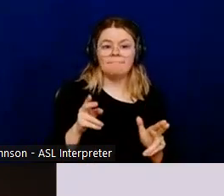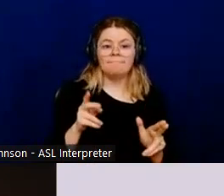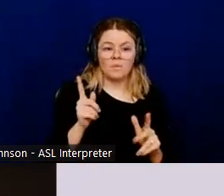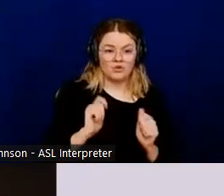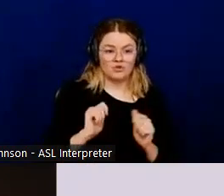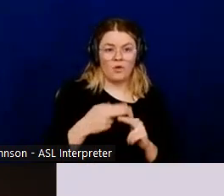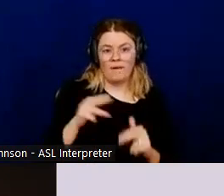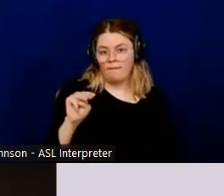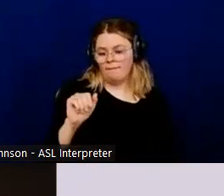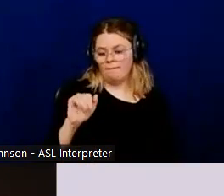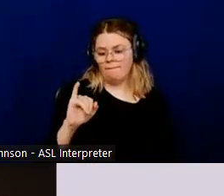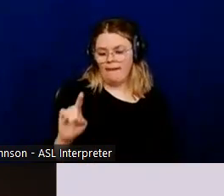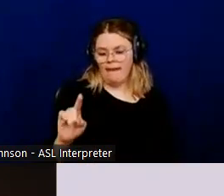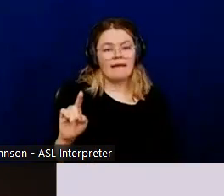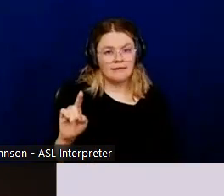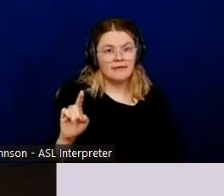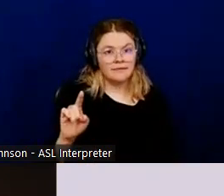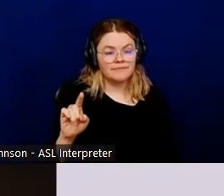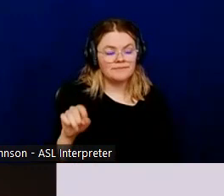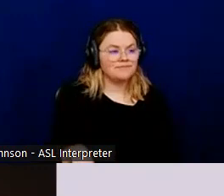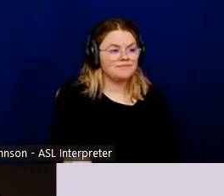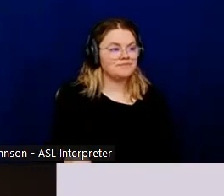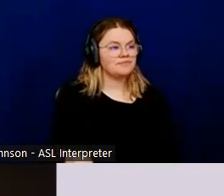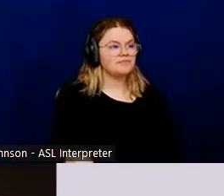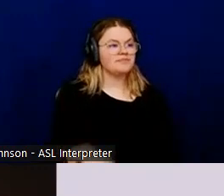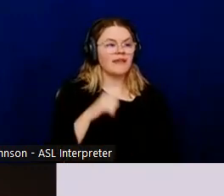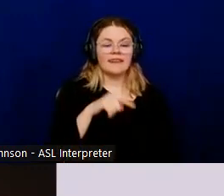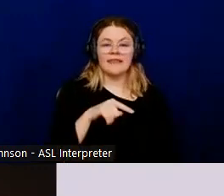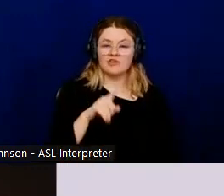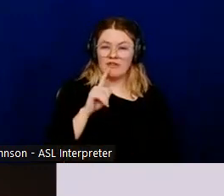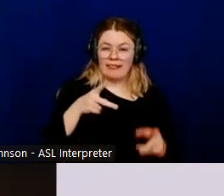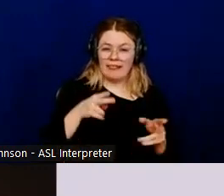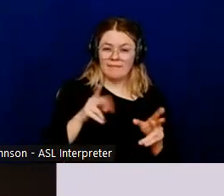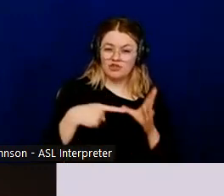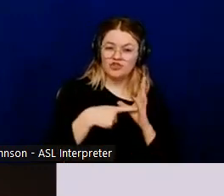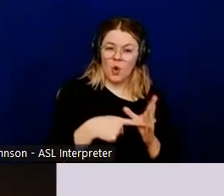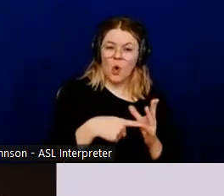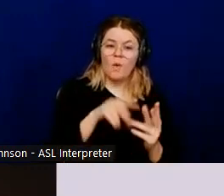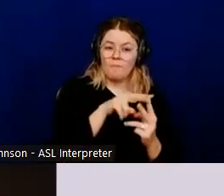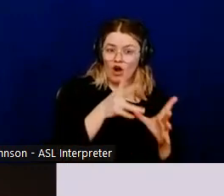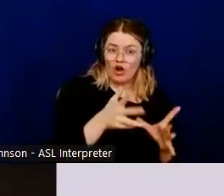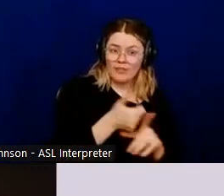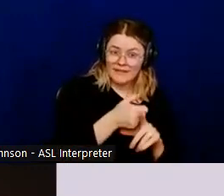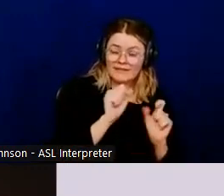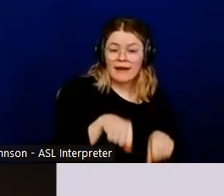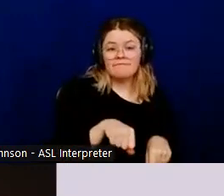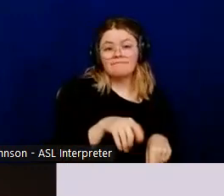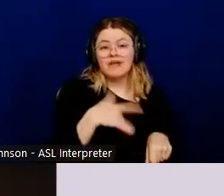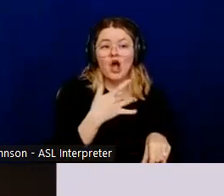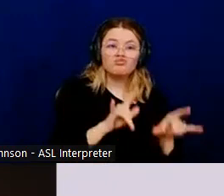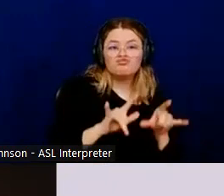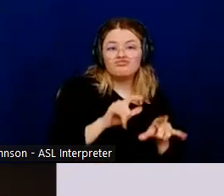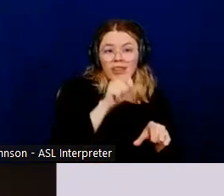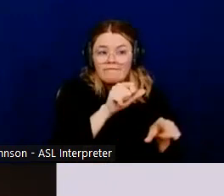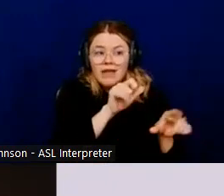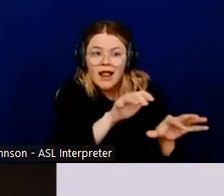Made. This scene showcases how a partner can be loving 1 second and abusive the